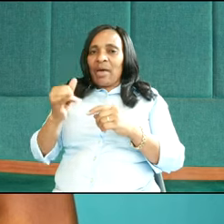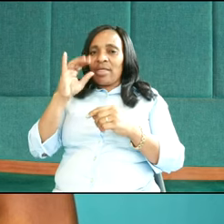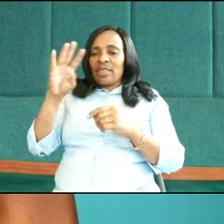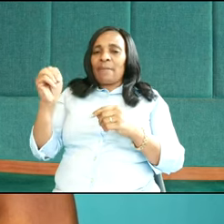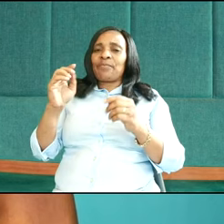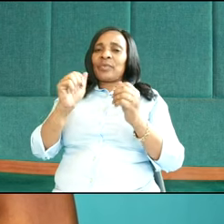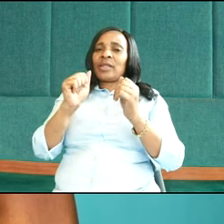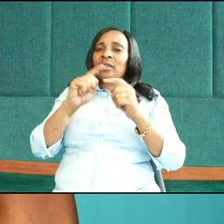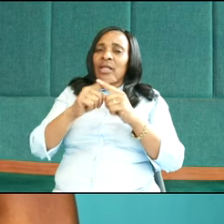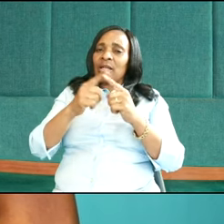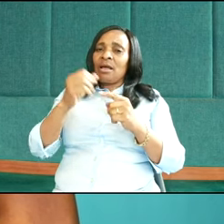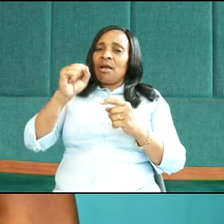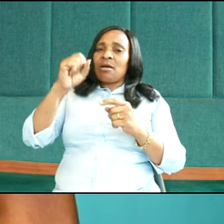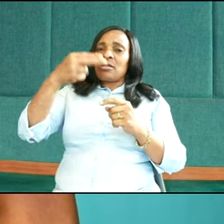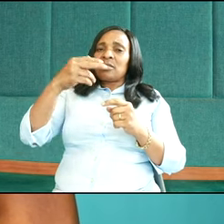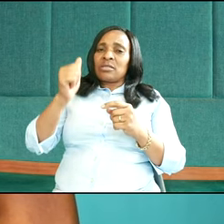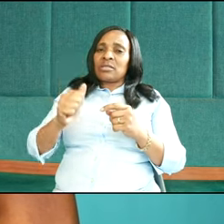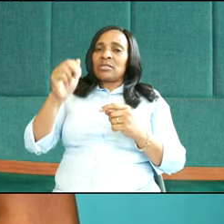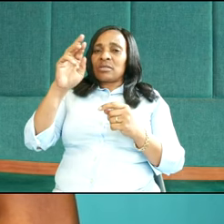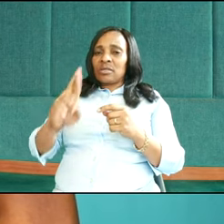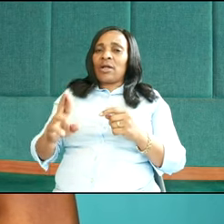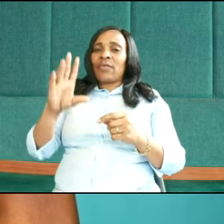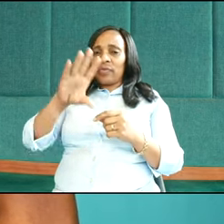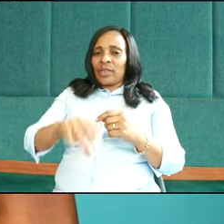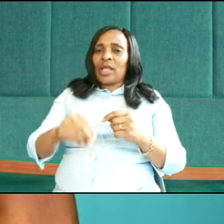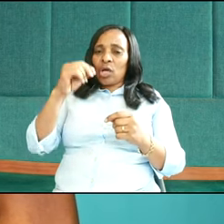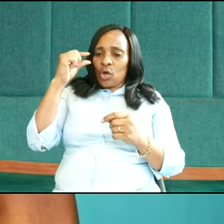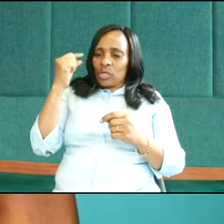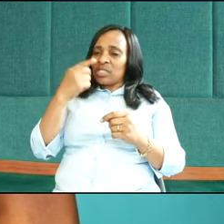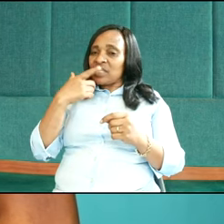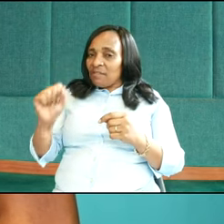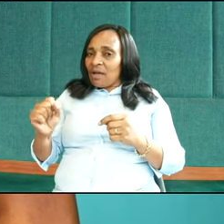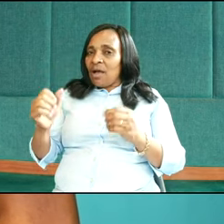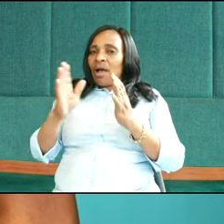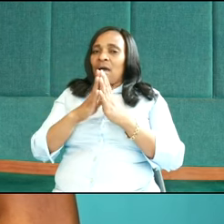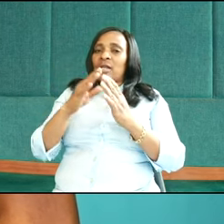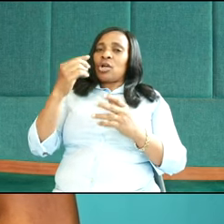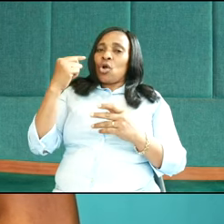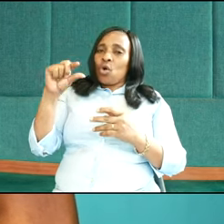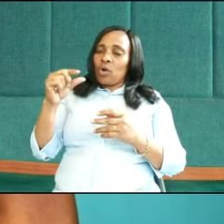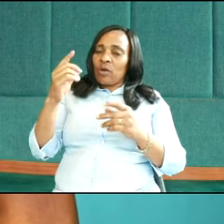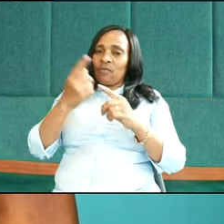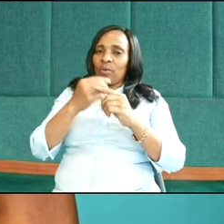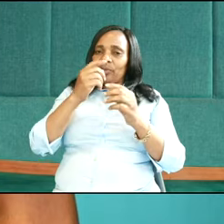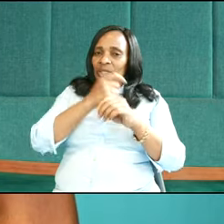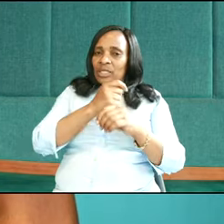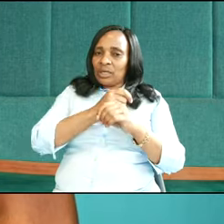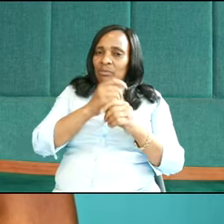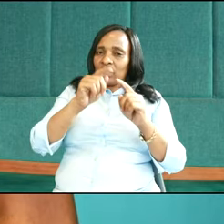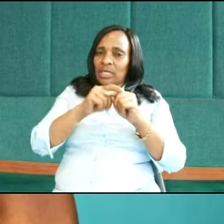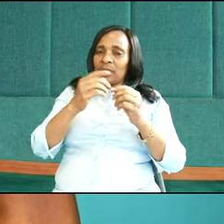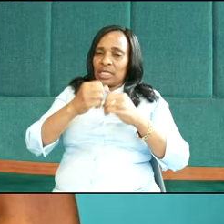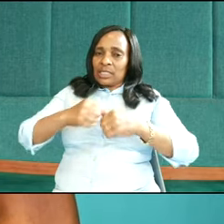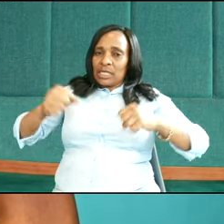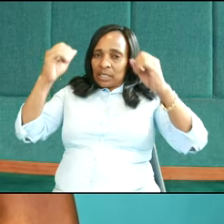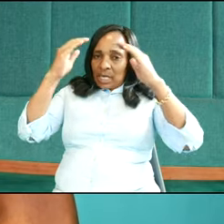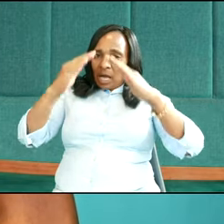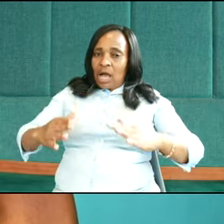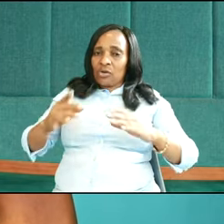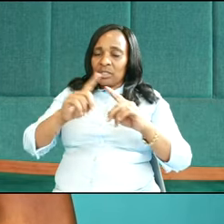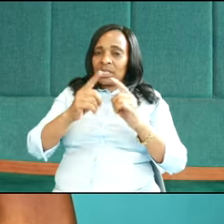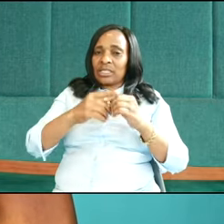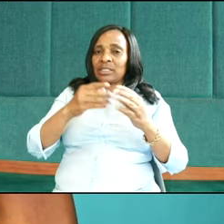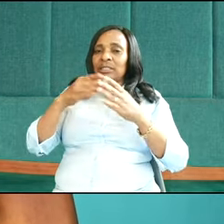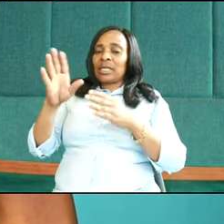then took the silver and gold out of the treasuries of the Lord's temple and of his own palace and sent it to